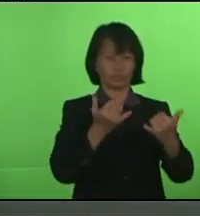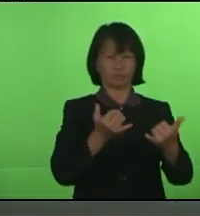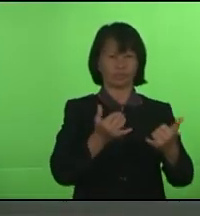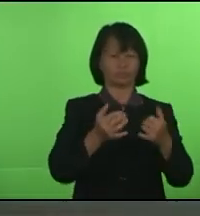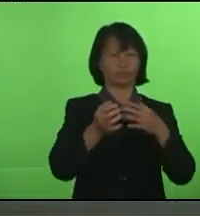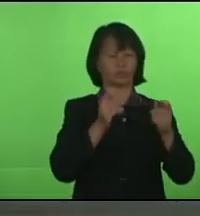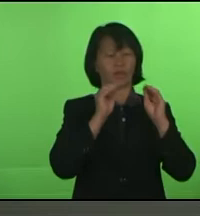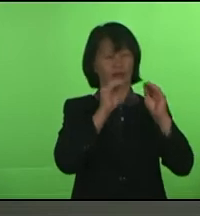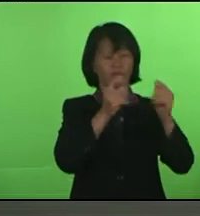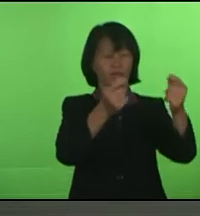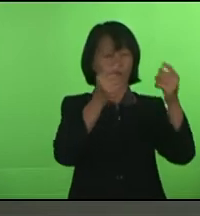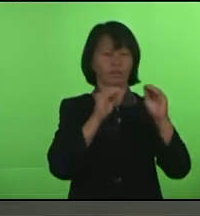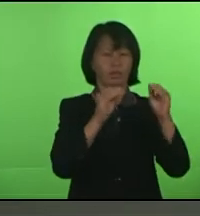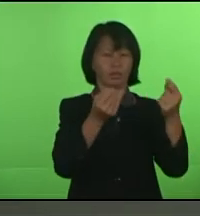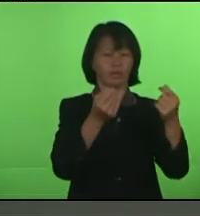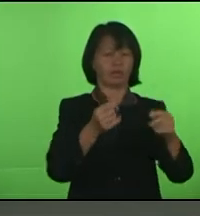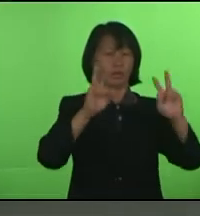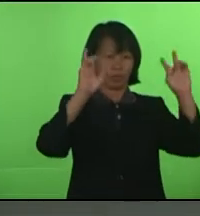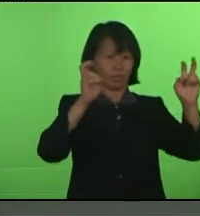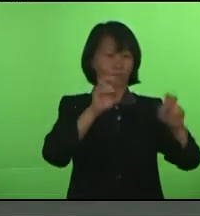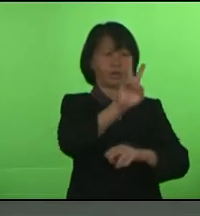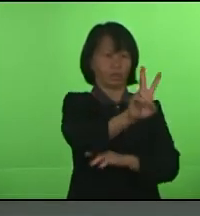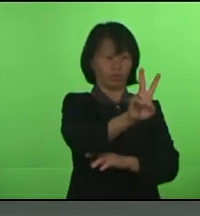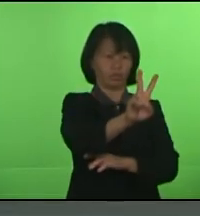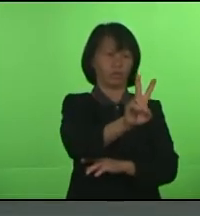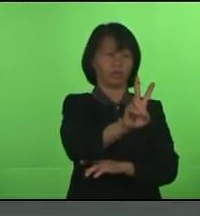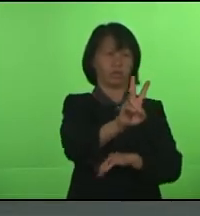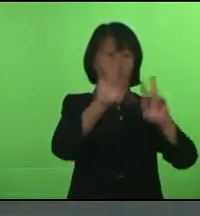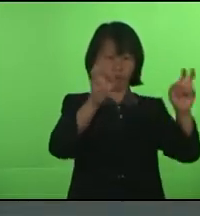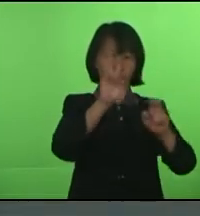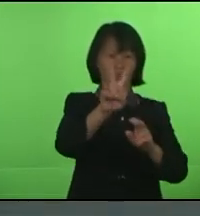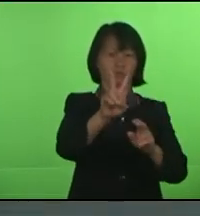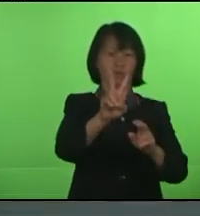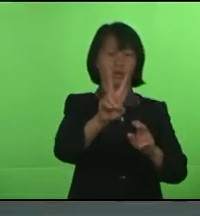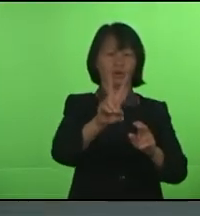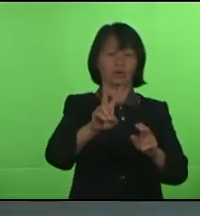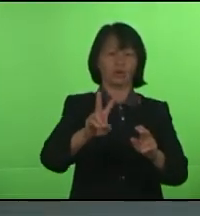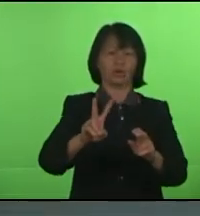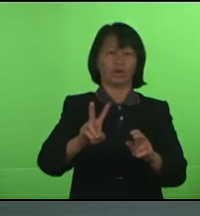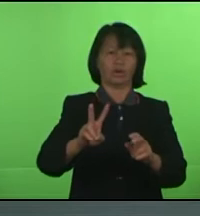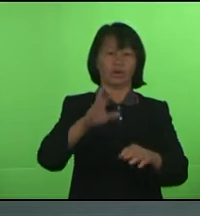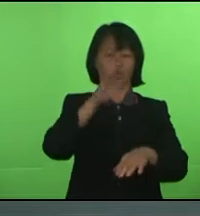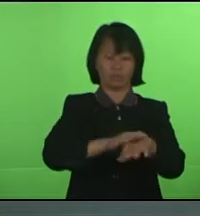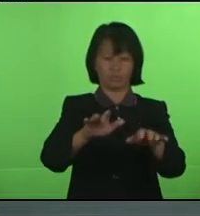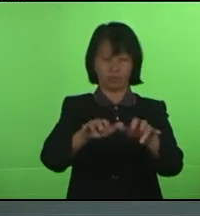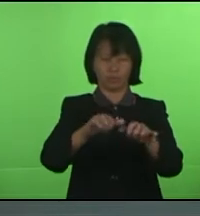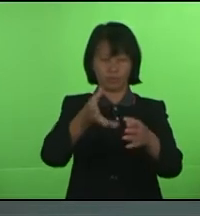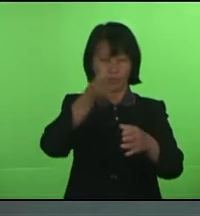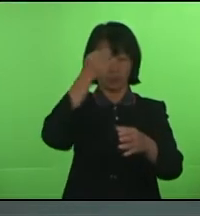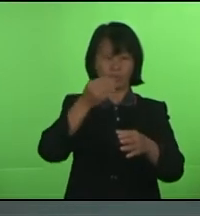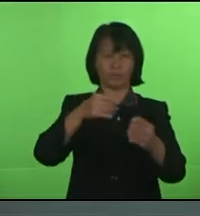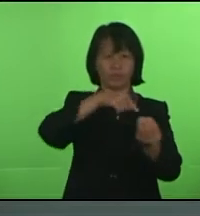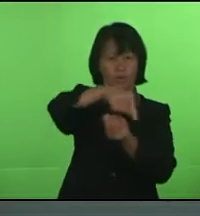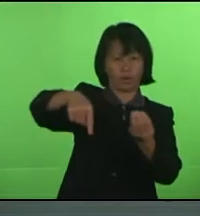very quickly to topic 2, which concerns now with the online learning environment.